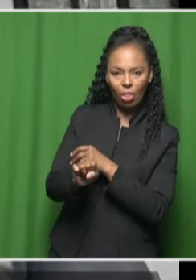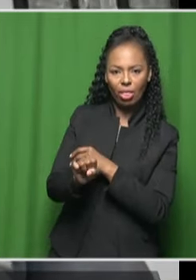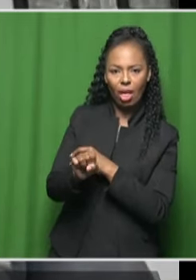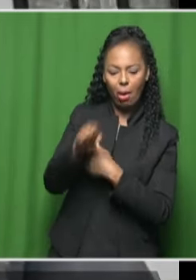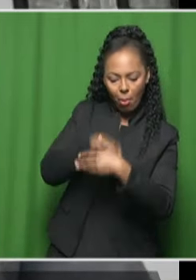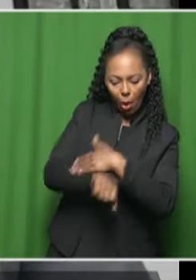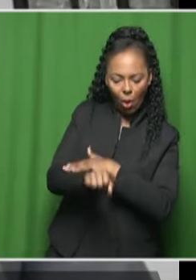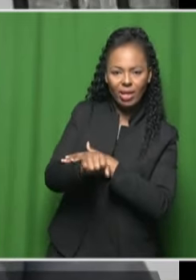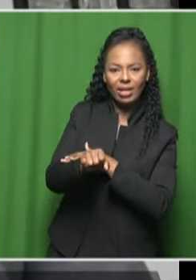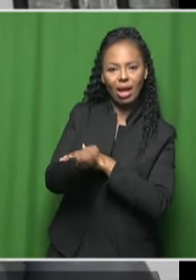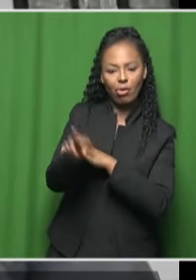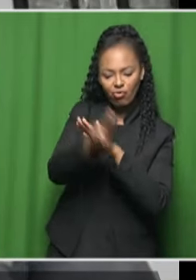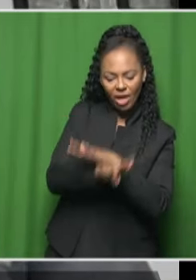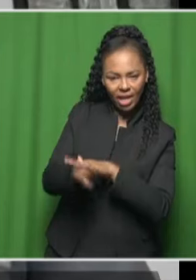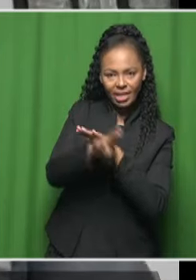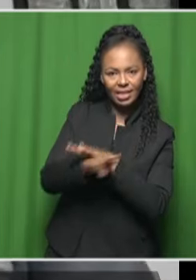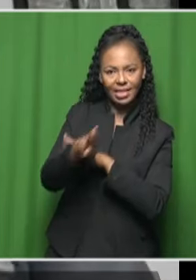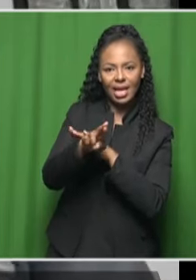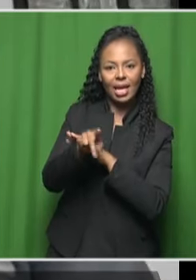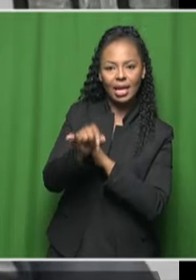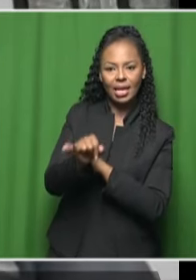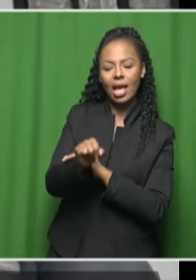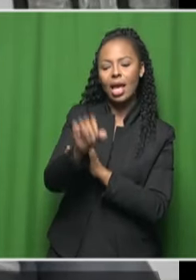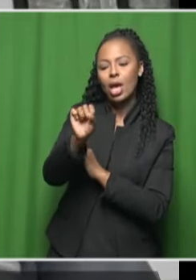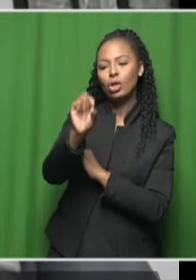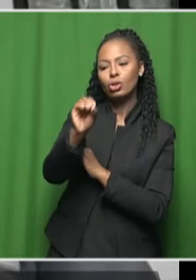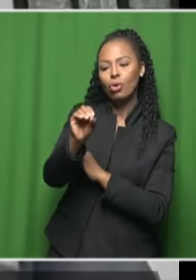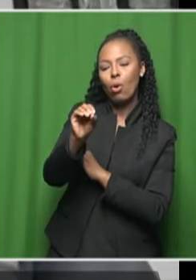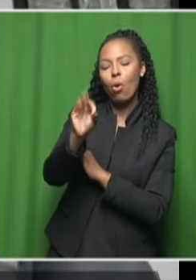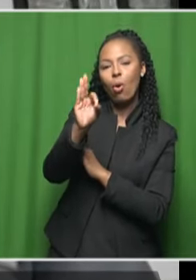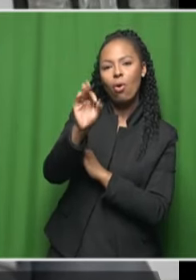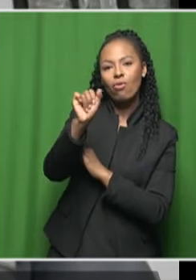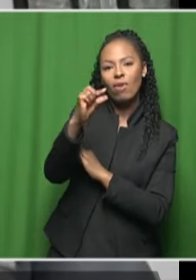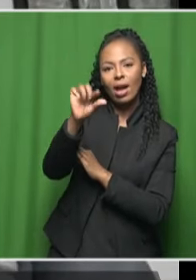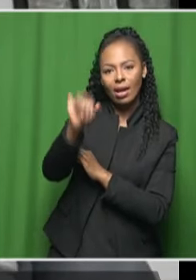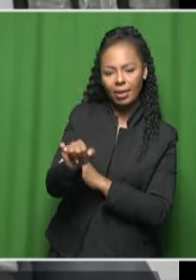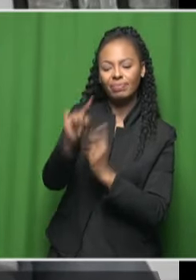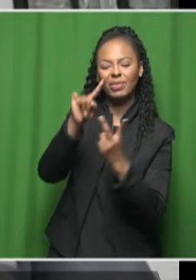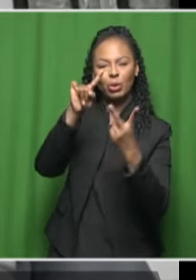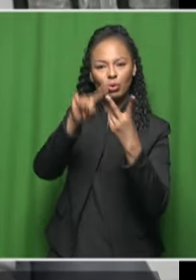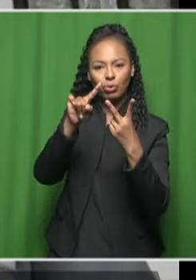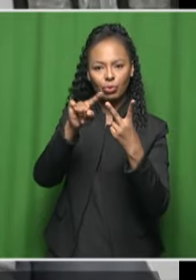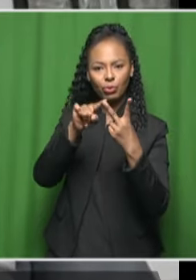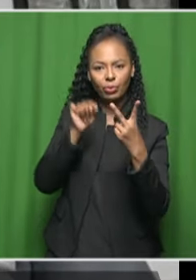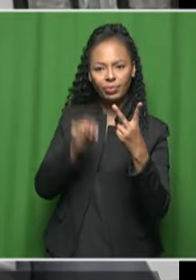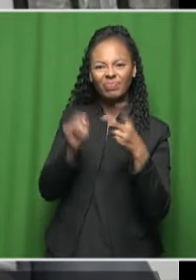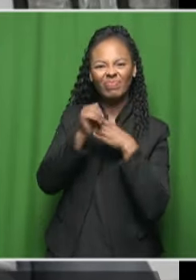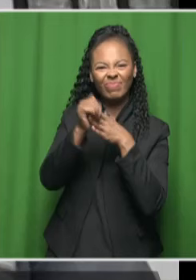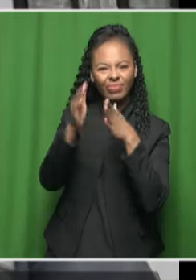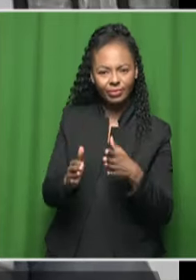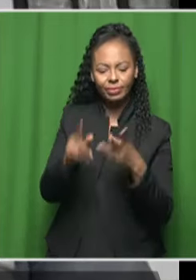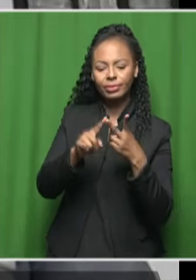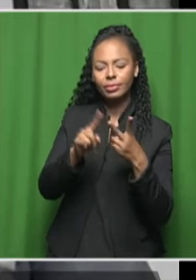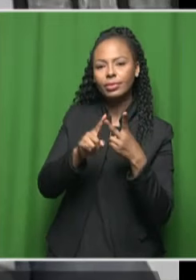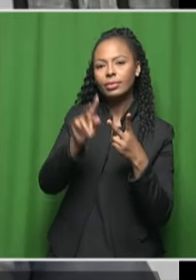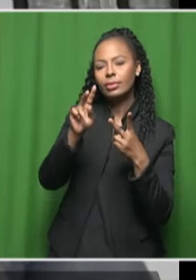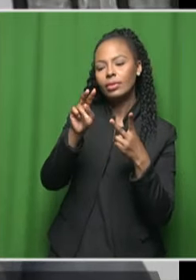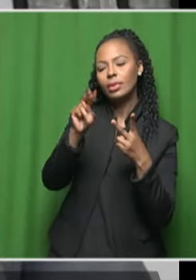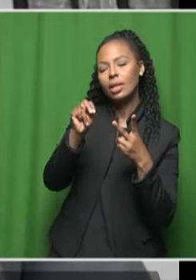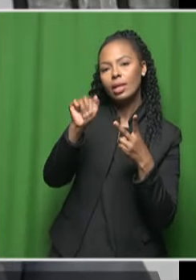central region, central province of Sofala. Ossufo Momade is a Makua from Nampula, northern